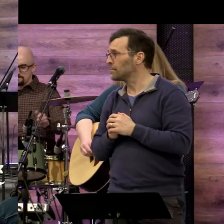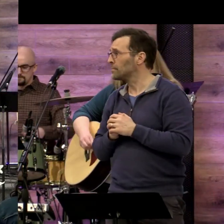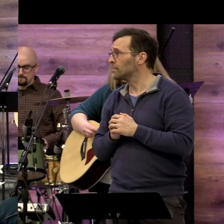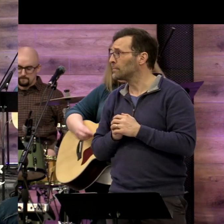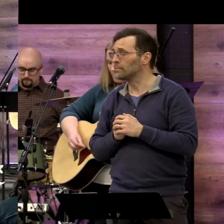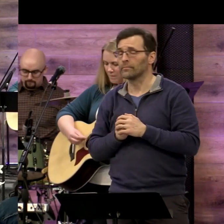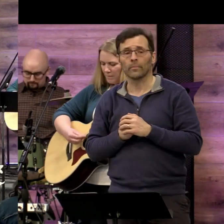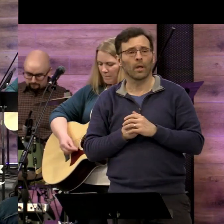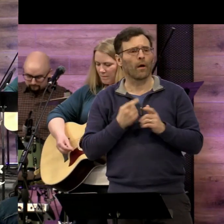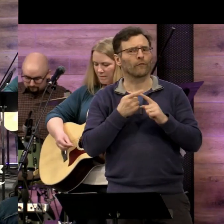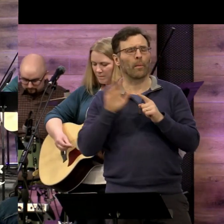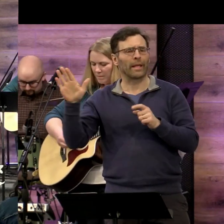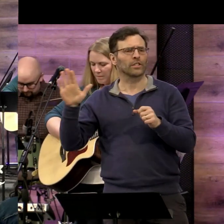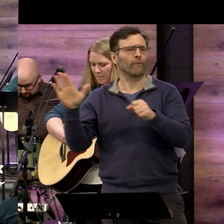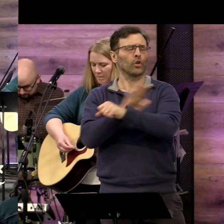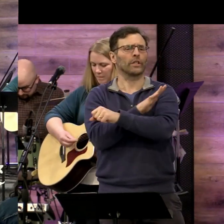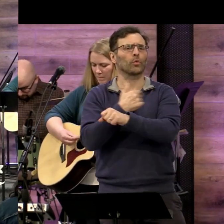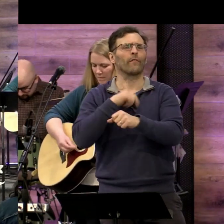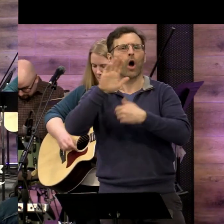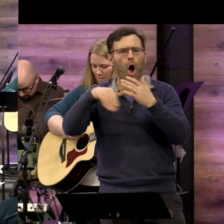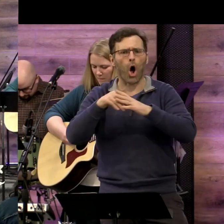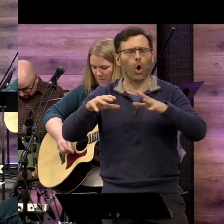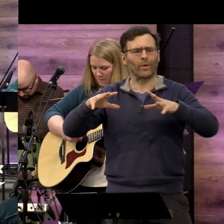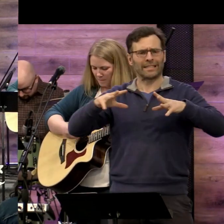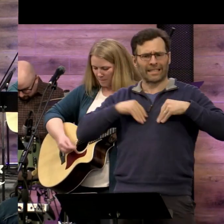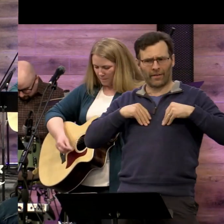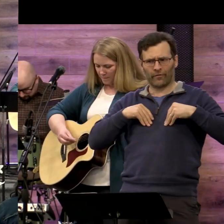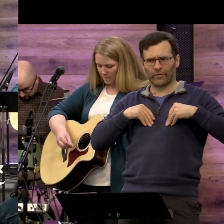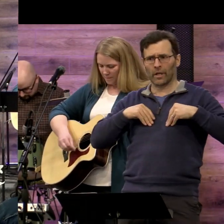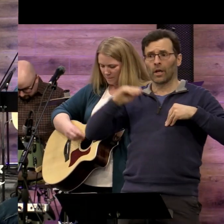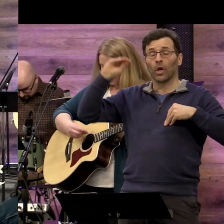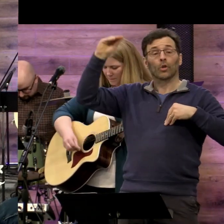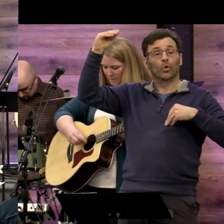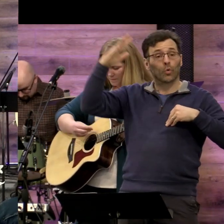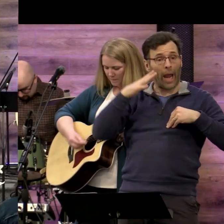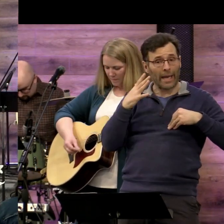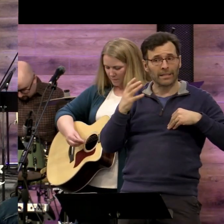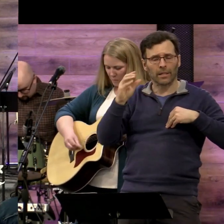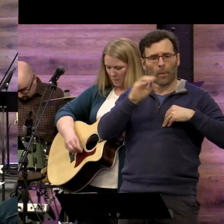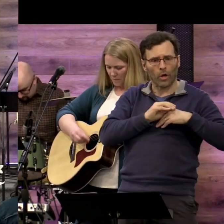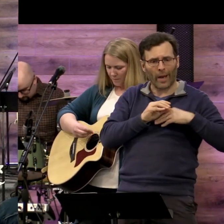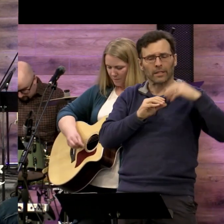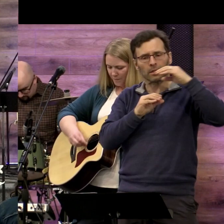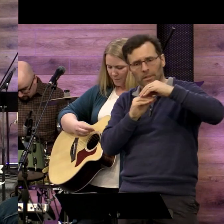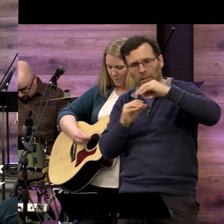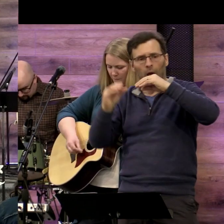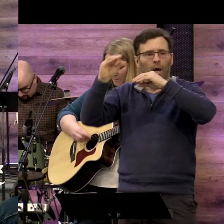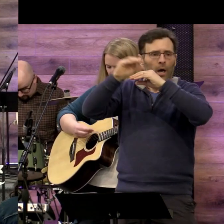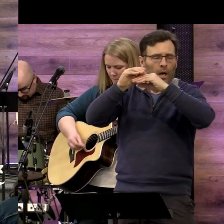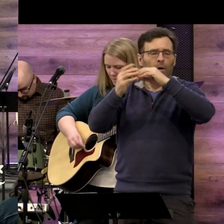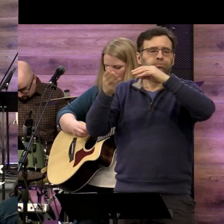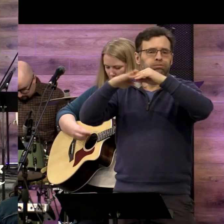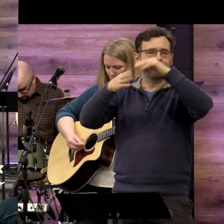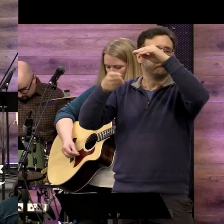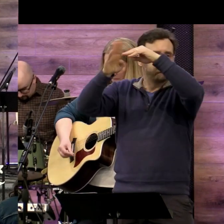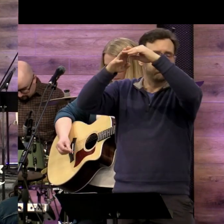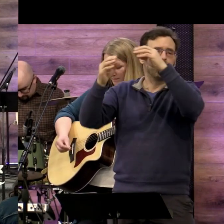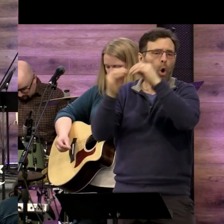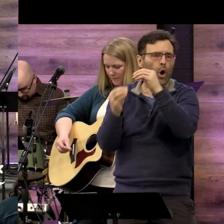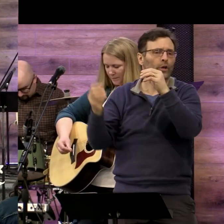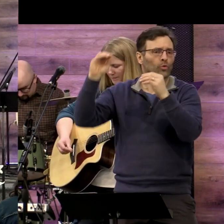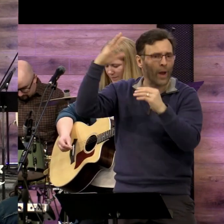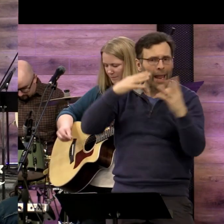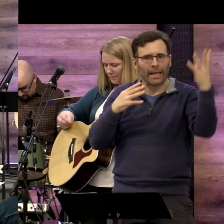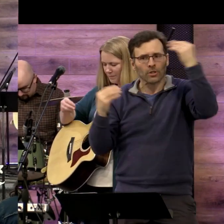And from his fullness we have all received grace upon grace upon grace upon